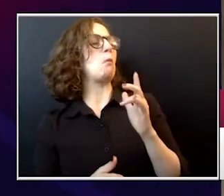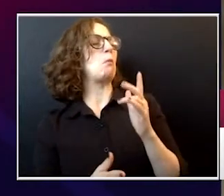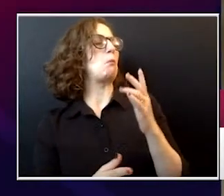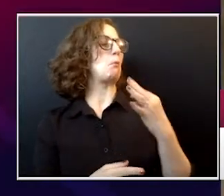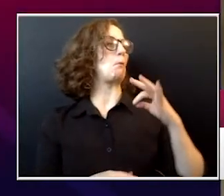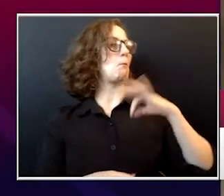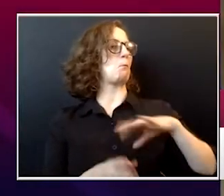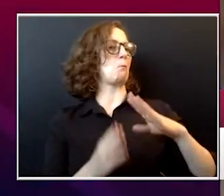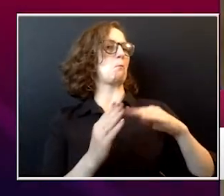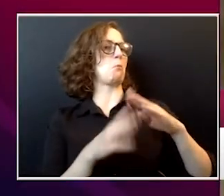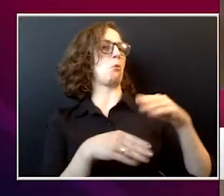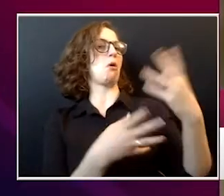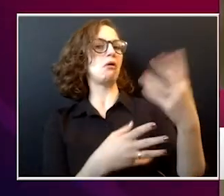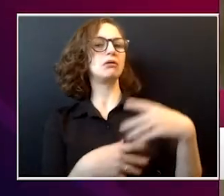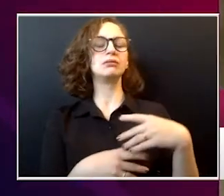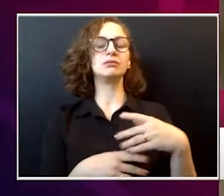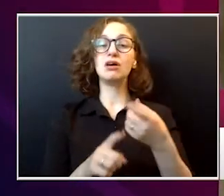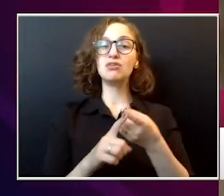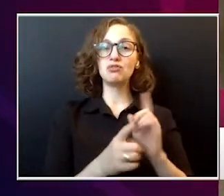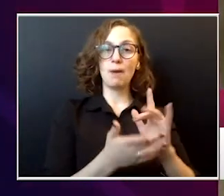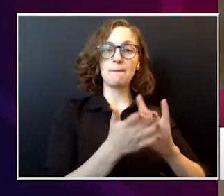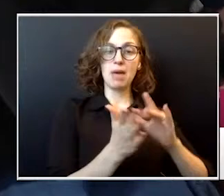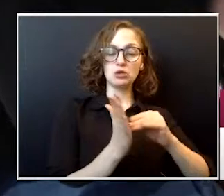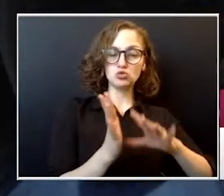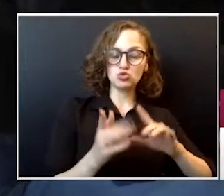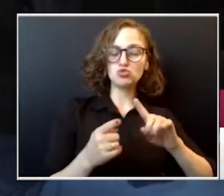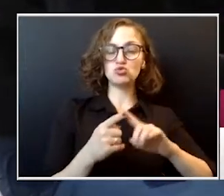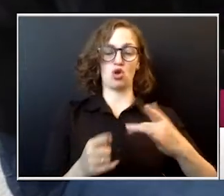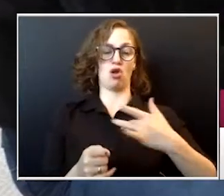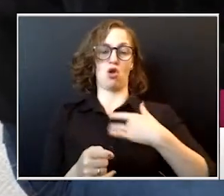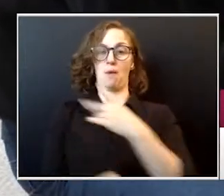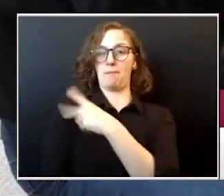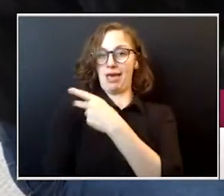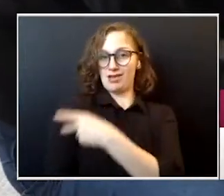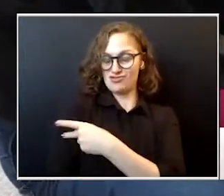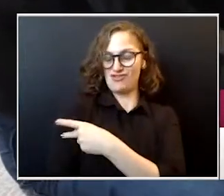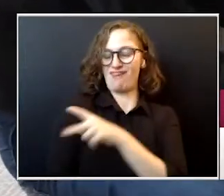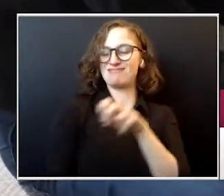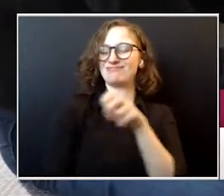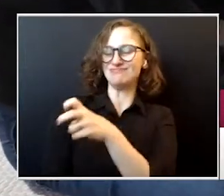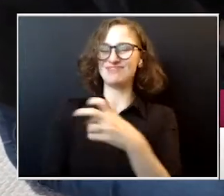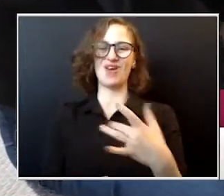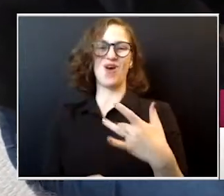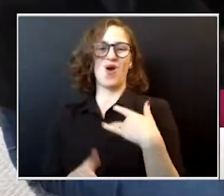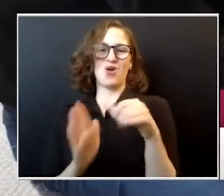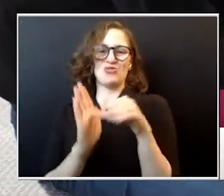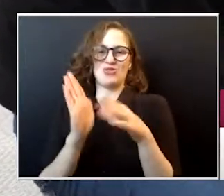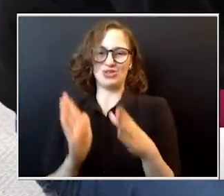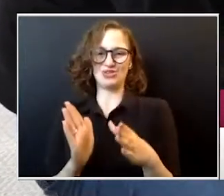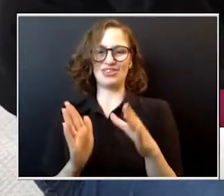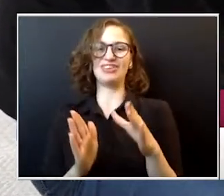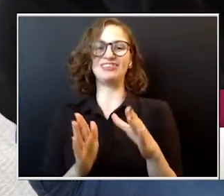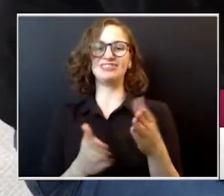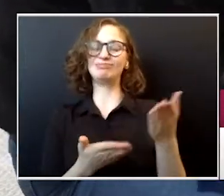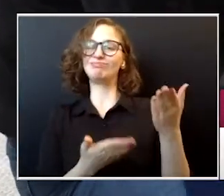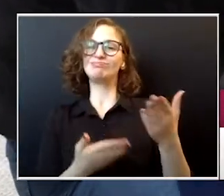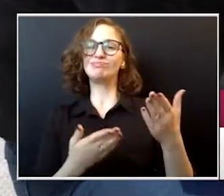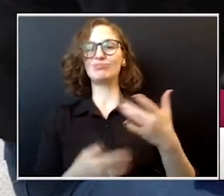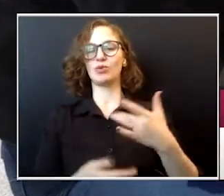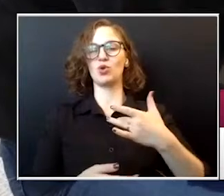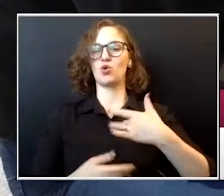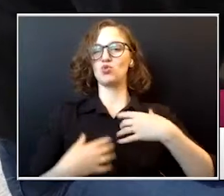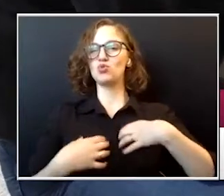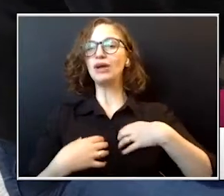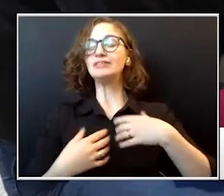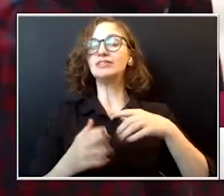heart patient to heart surgeon, this health system thoracic surgeon shares his very personal journey with the same heart